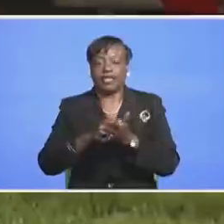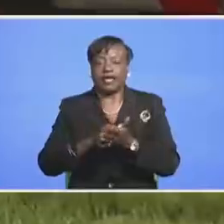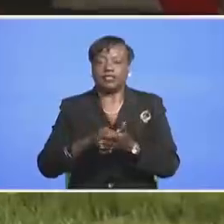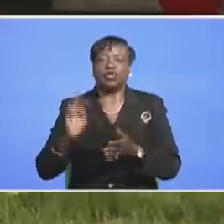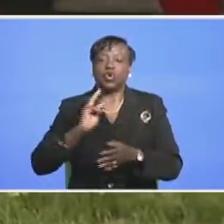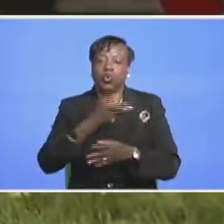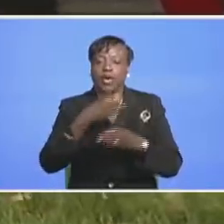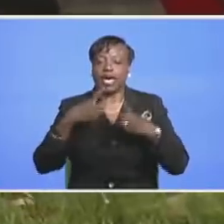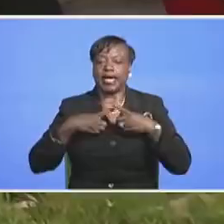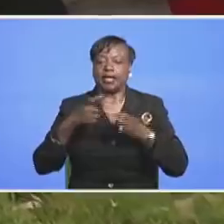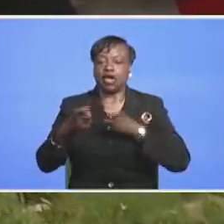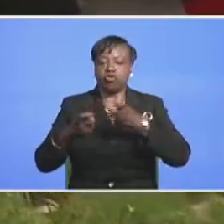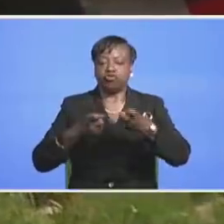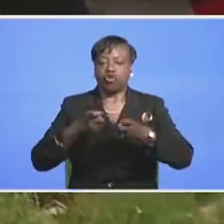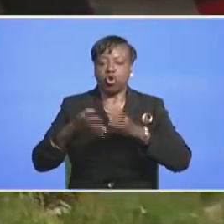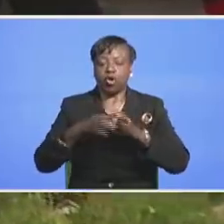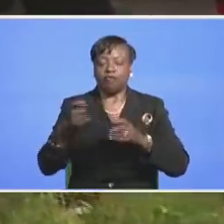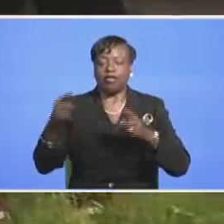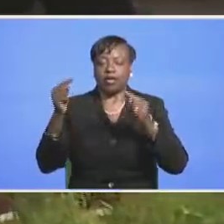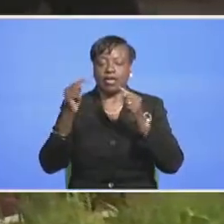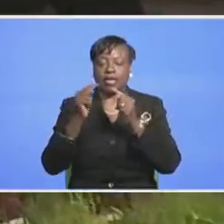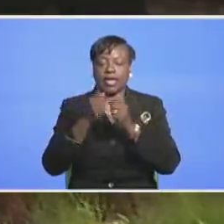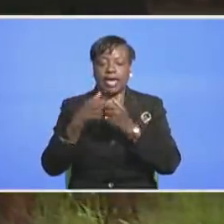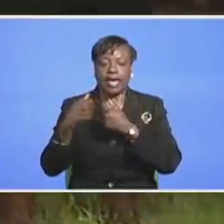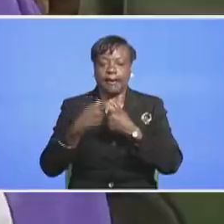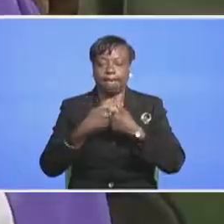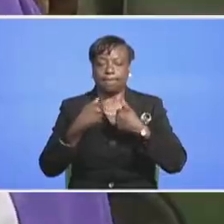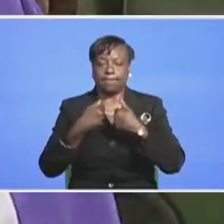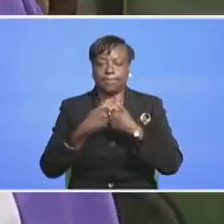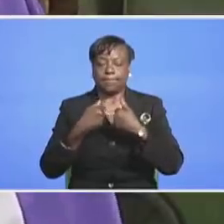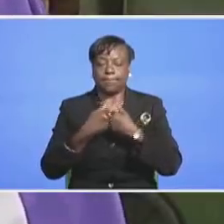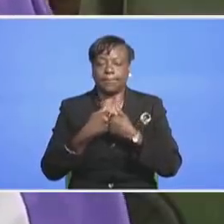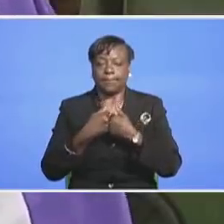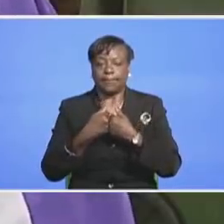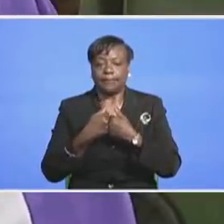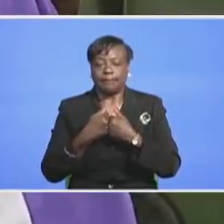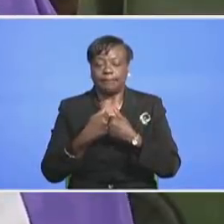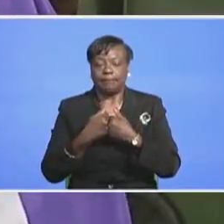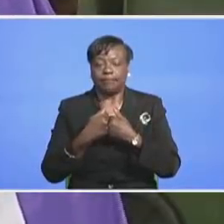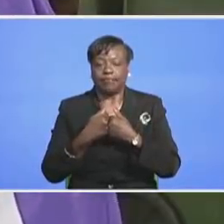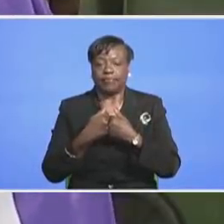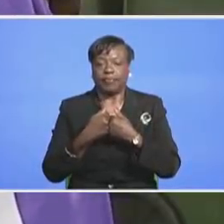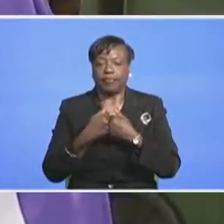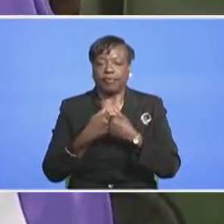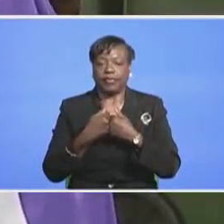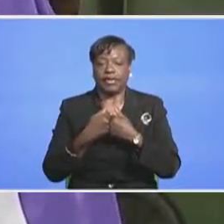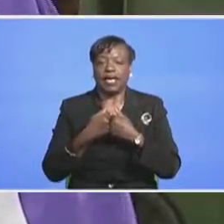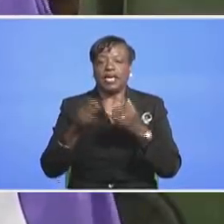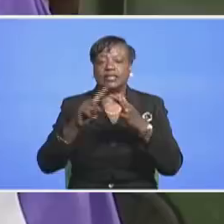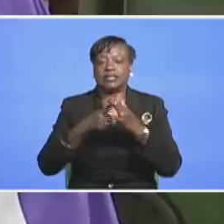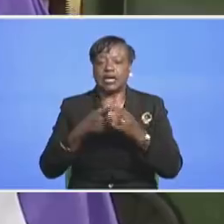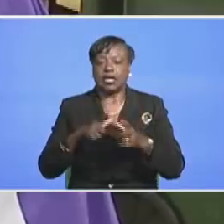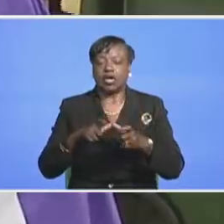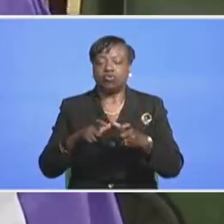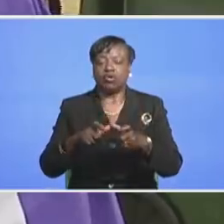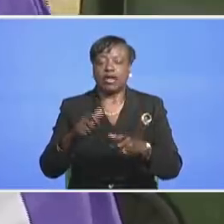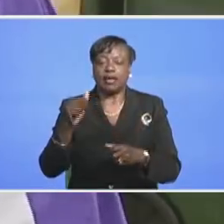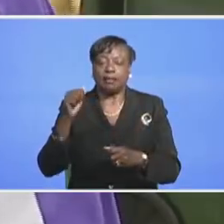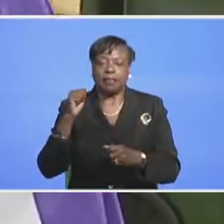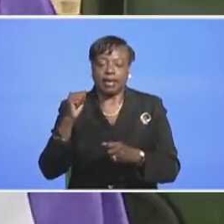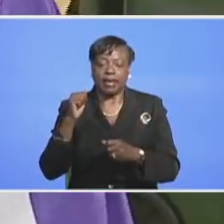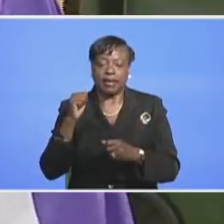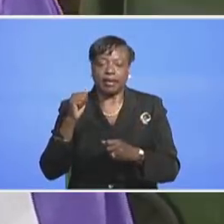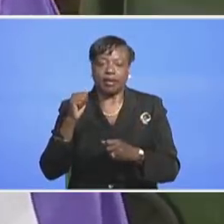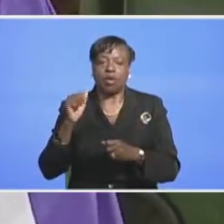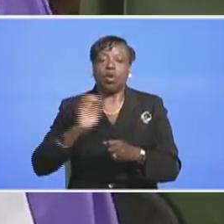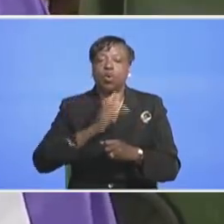control of the game. Seems to be a pretty key injury out there for you guys. They talk a little bit about that. Oh, very key. That's our starting running back. We'll have to